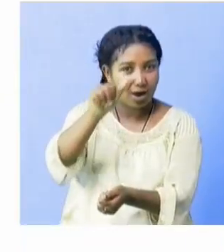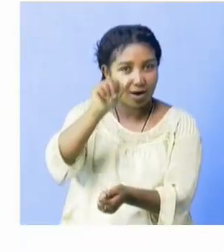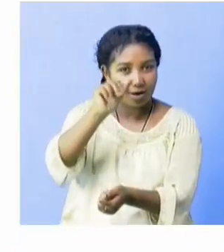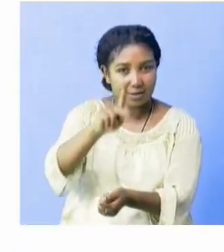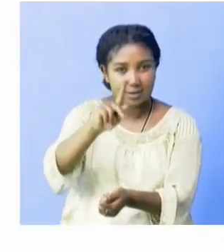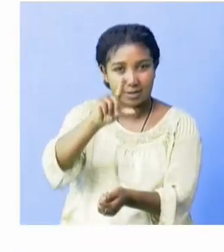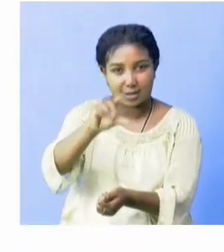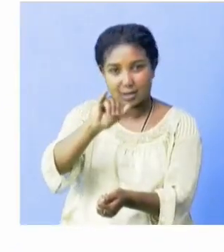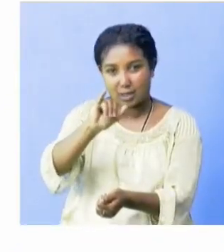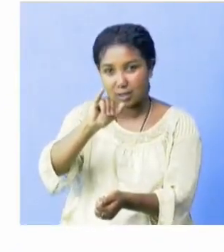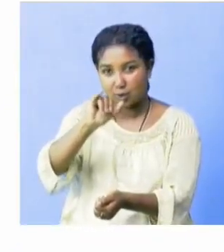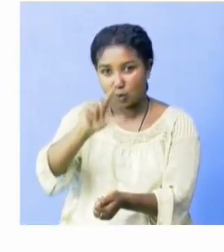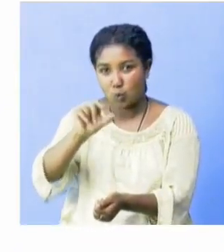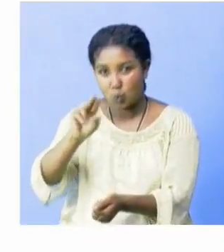Dr. Aklilu